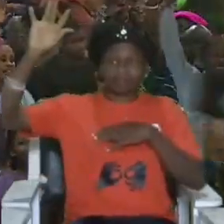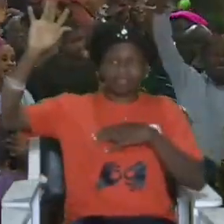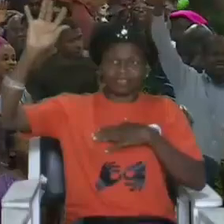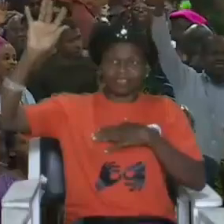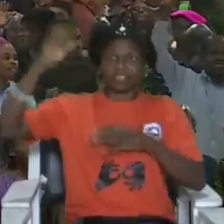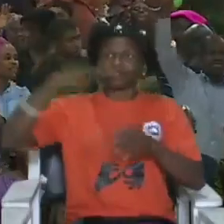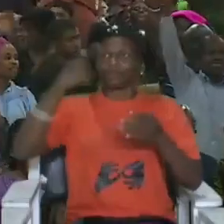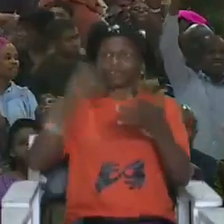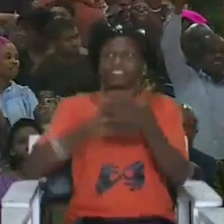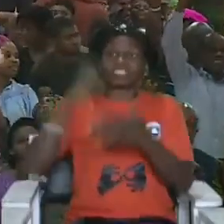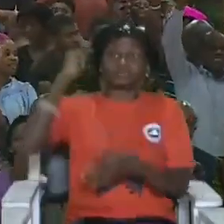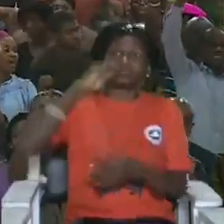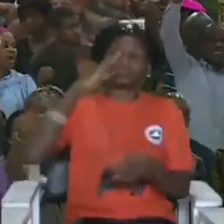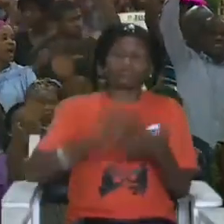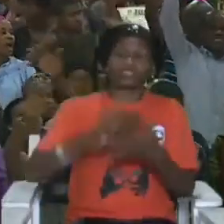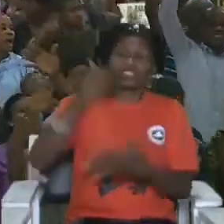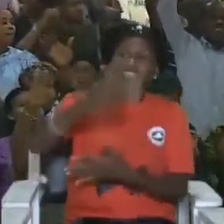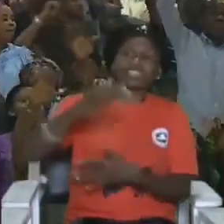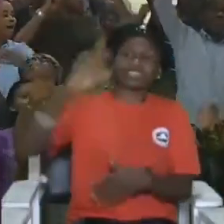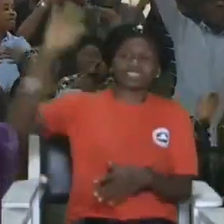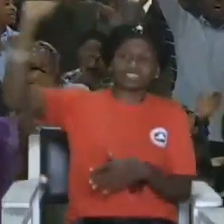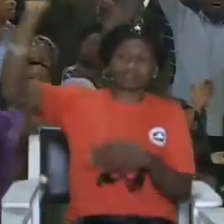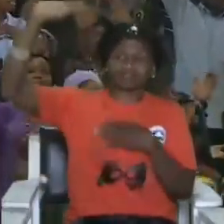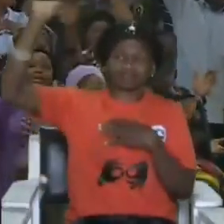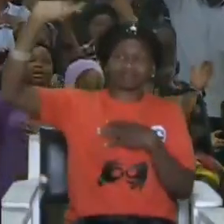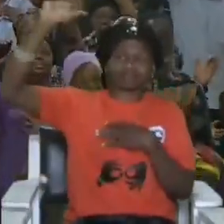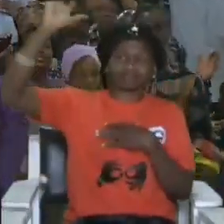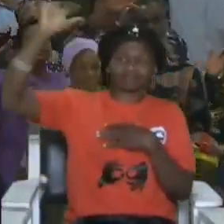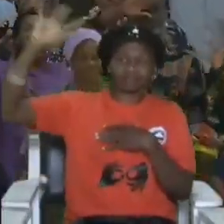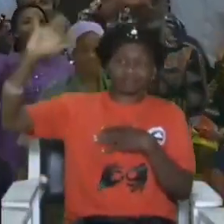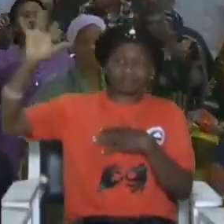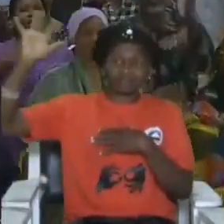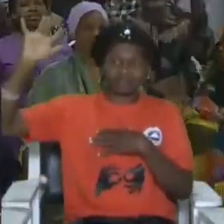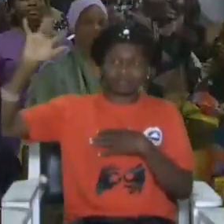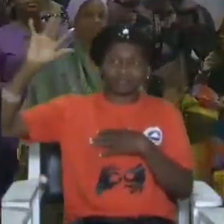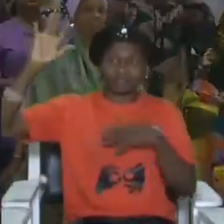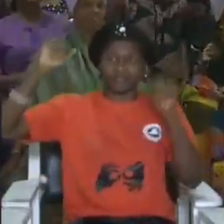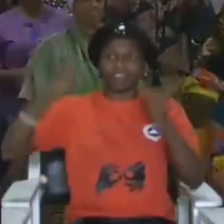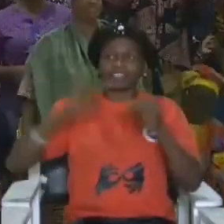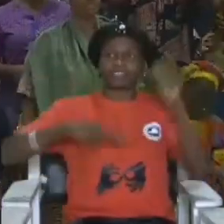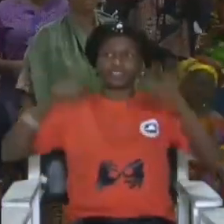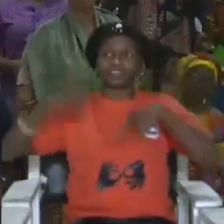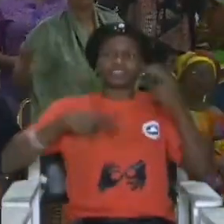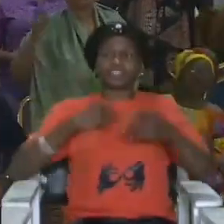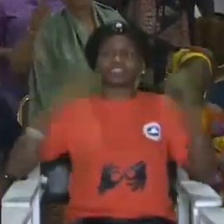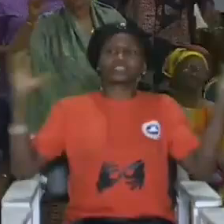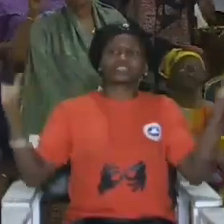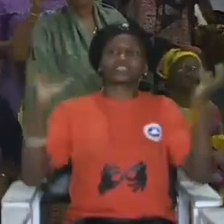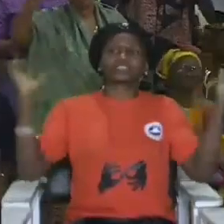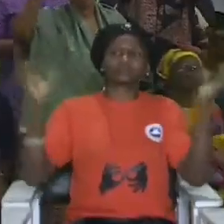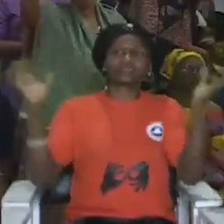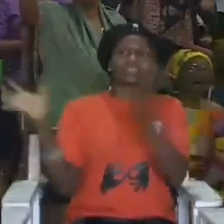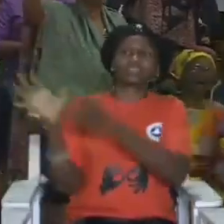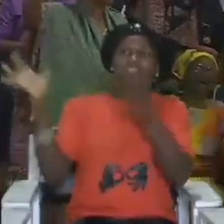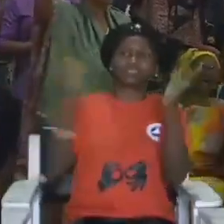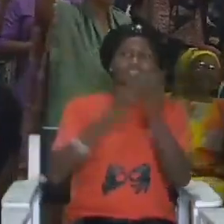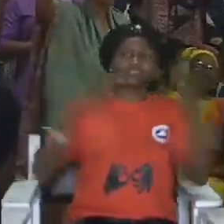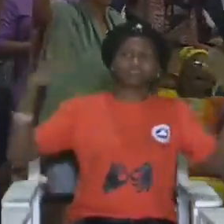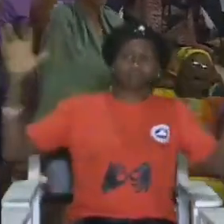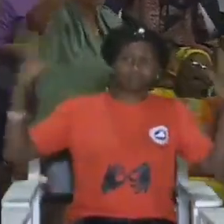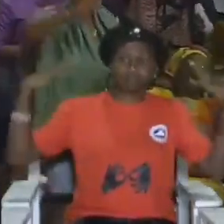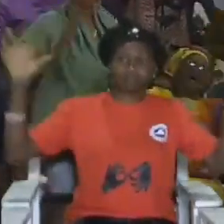hear me. I said, whose testimony is going to be the next? Can you rejoice and celebrate Jesus? Jesus.